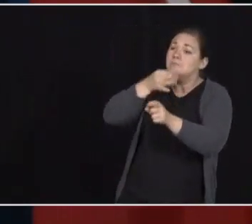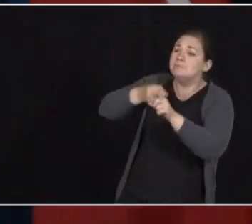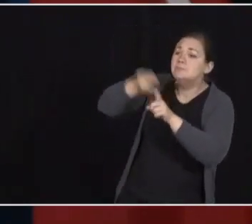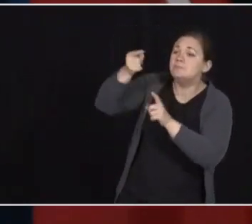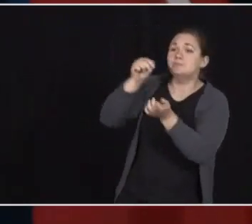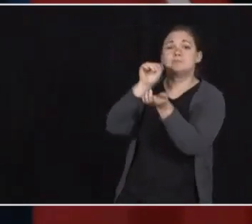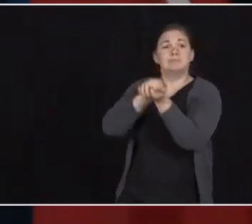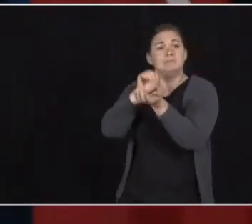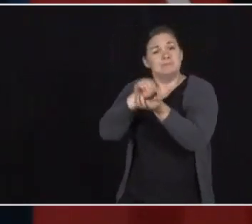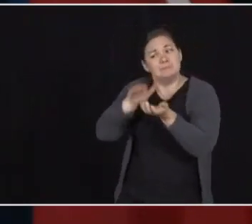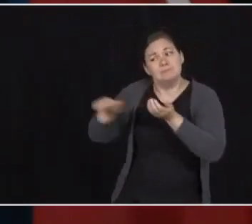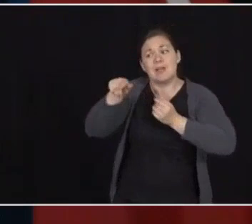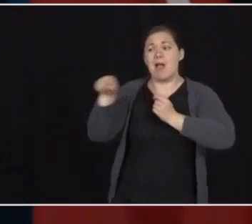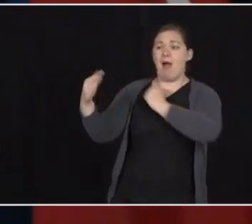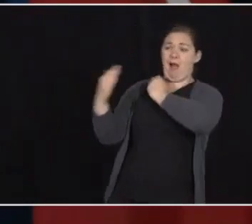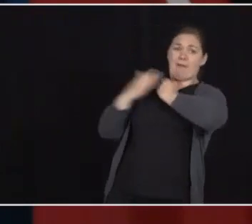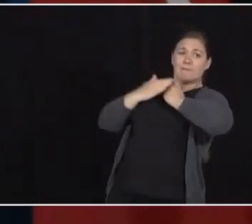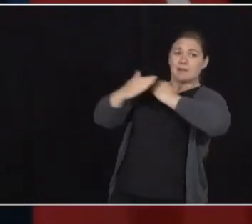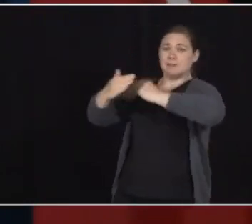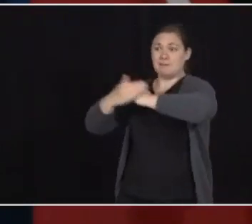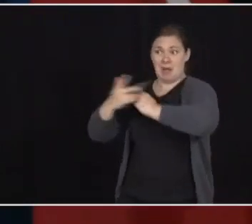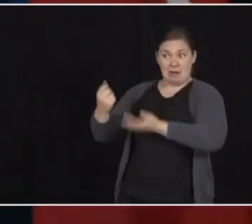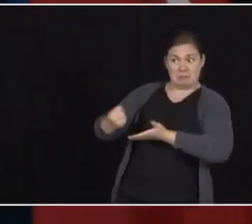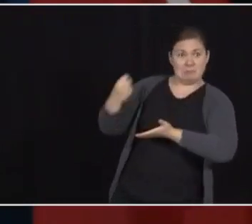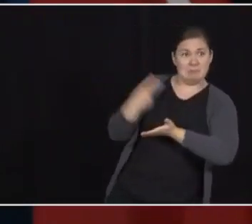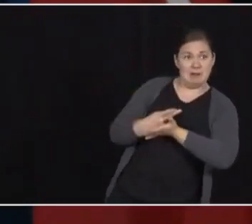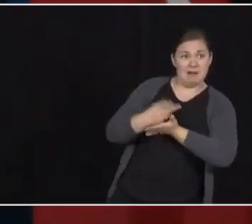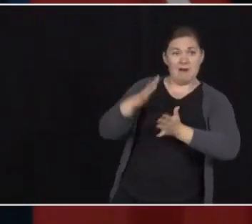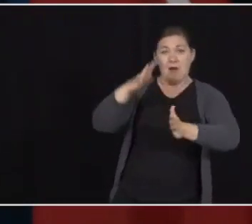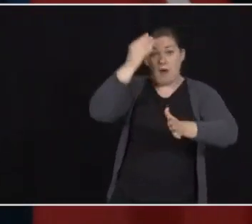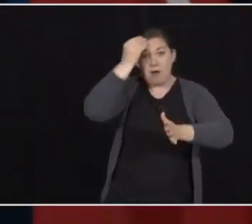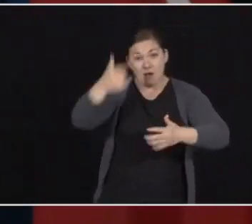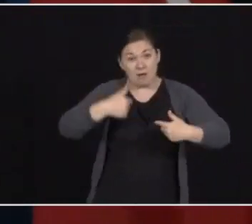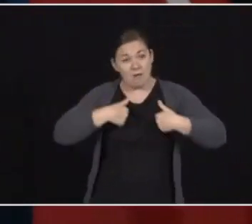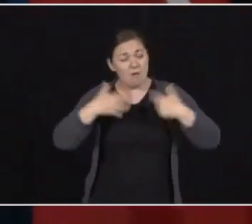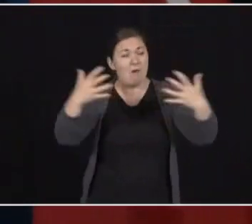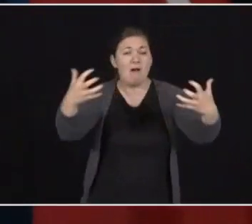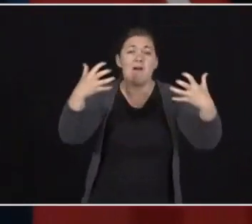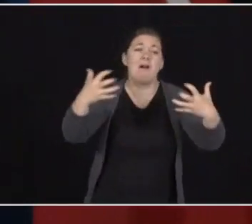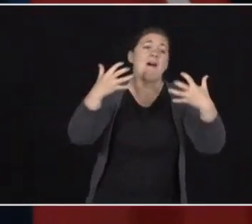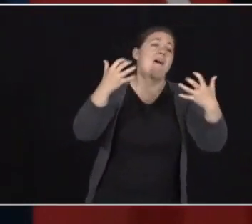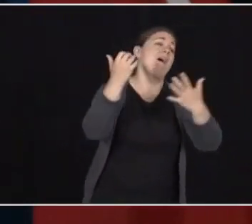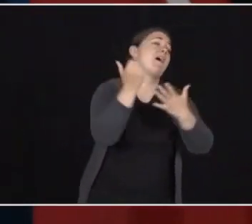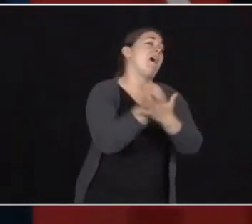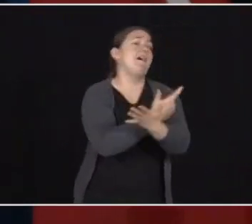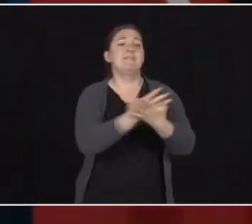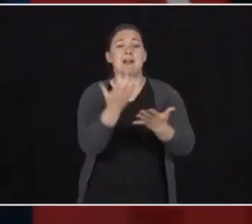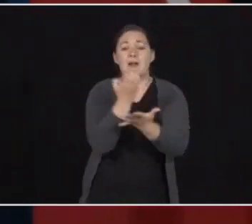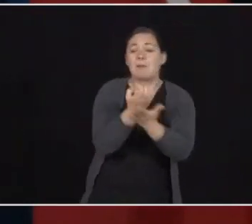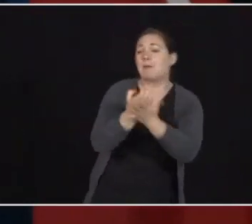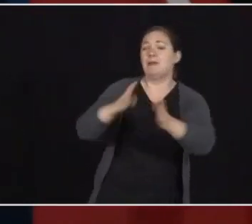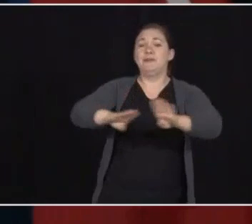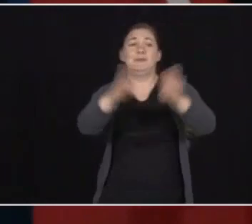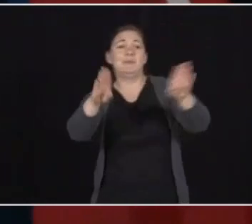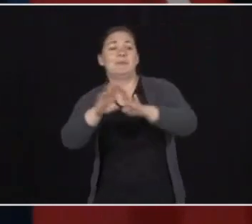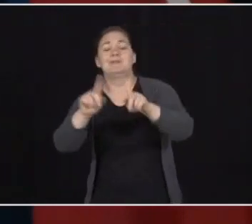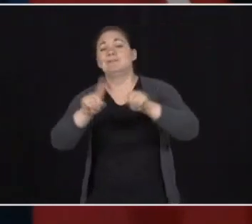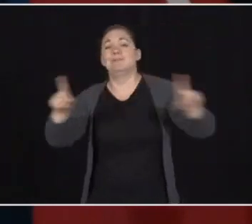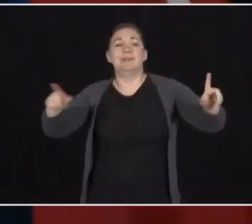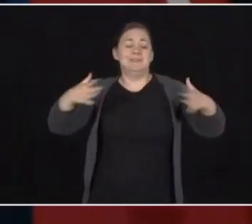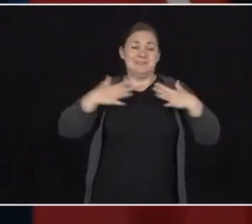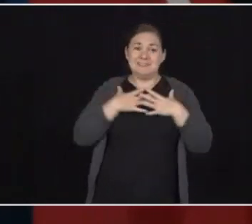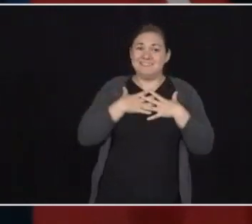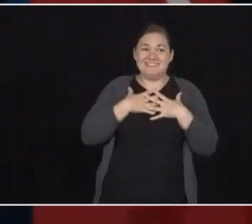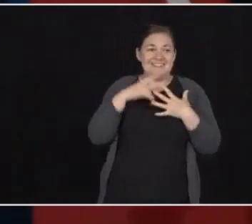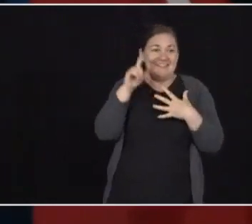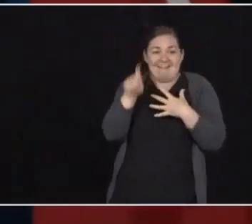And like I've always said, Lucas, there's no one that wants to get this economy going more than I do, but I'm going to do it in a very